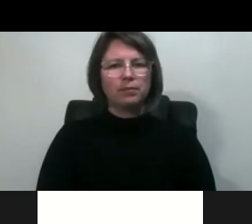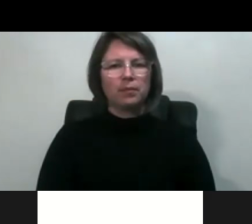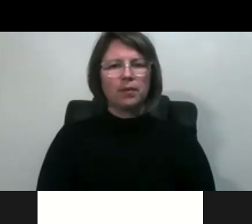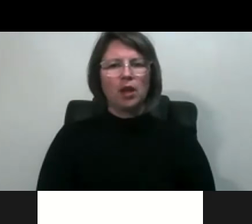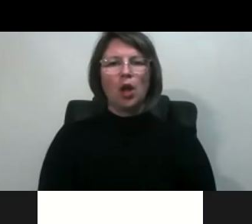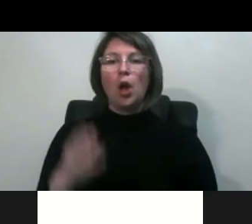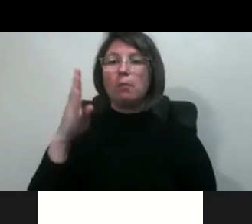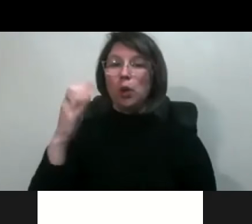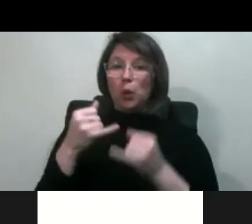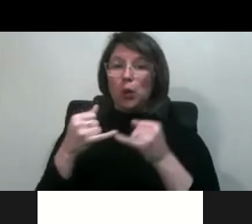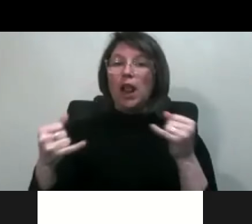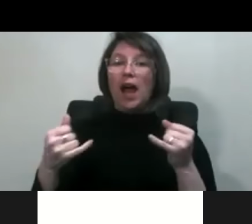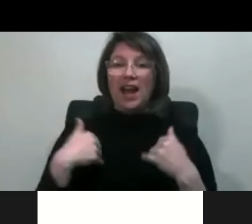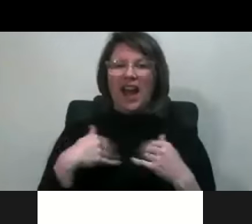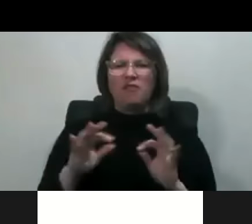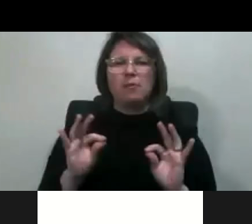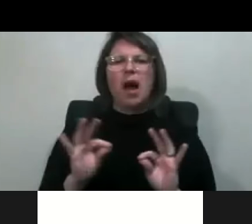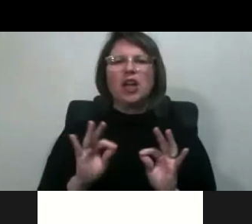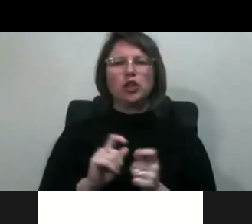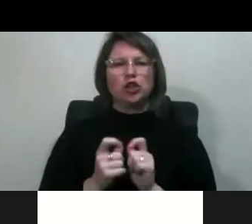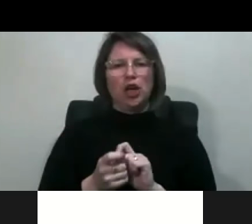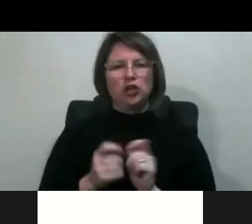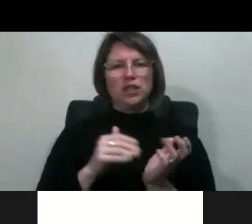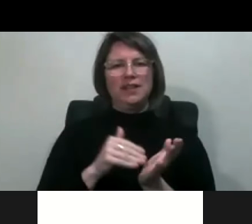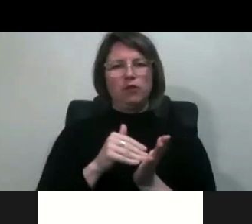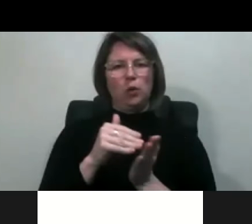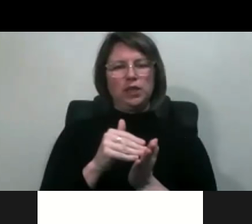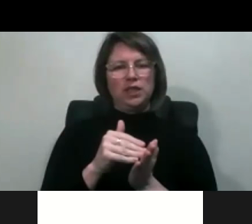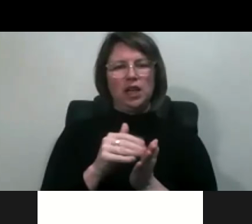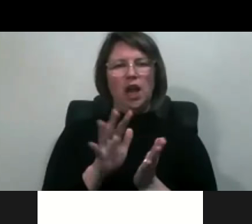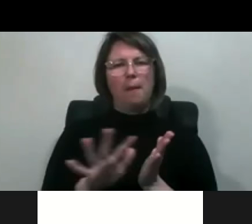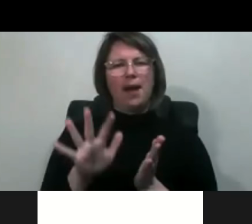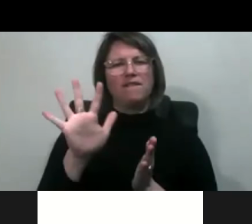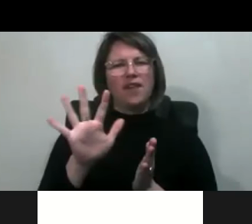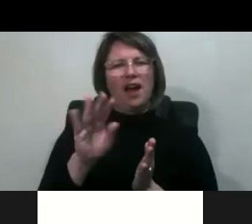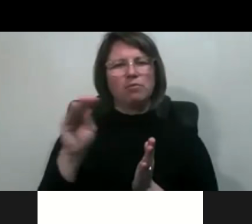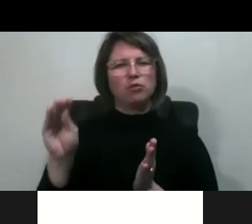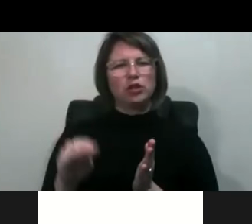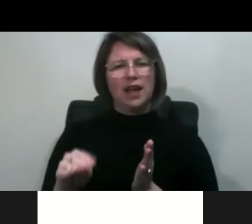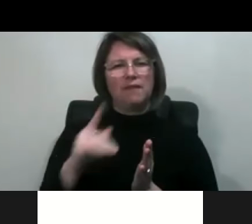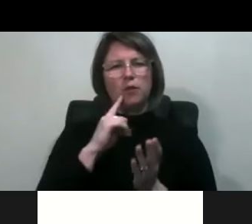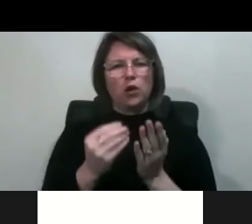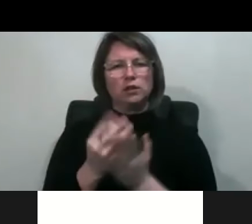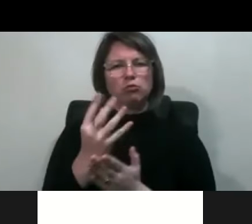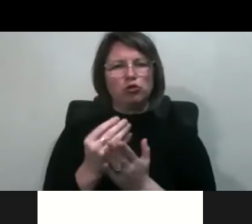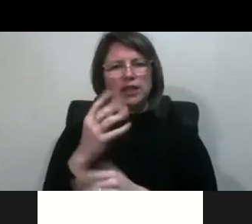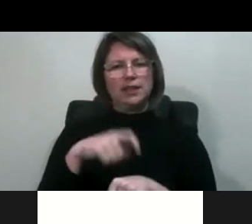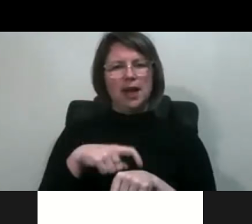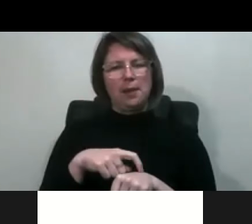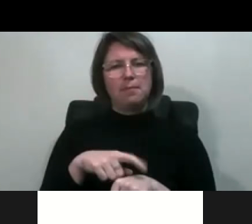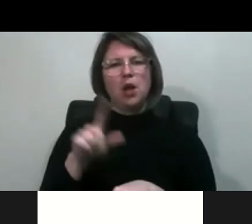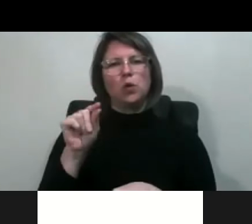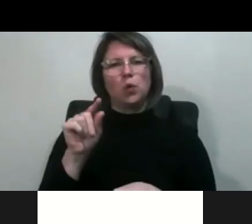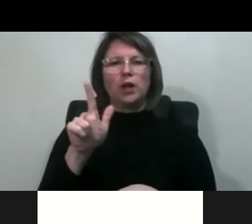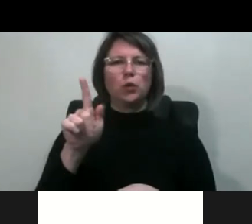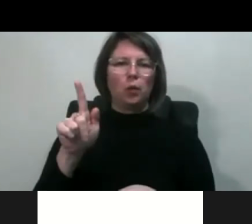The blue line has had very minor changes in frequency, approximately 5% planned for the spring 2021